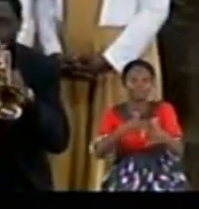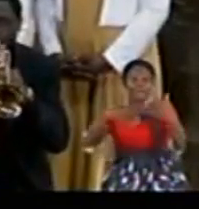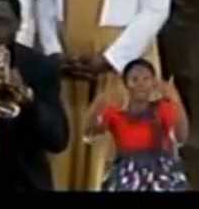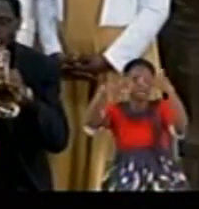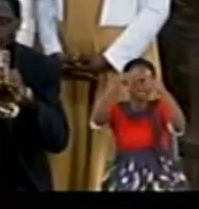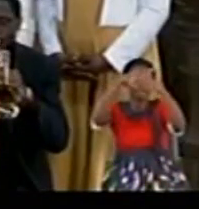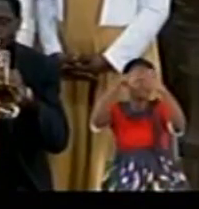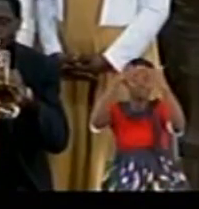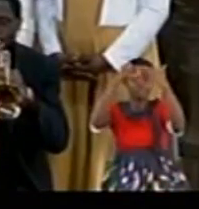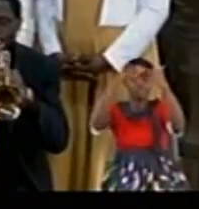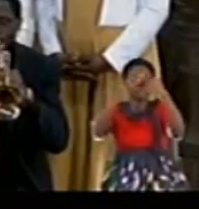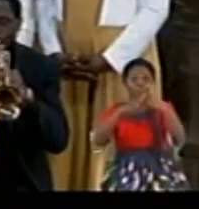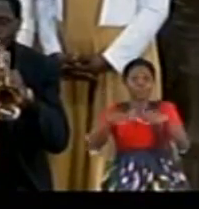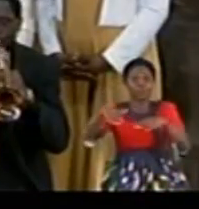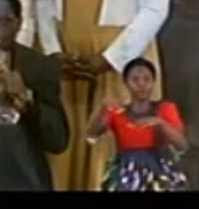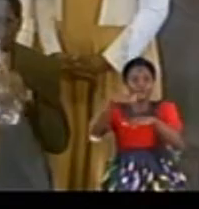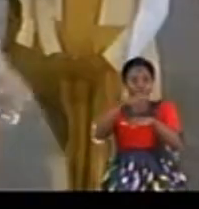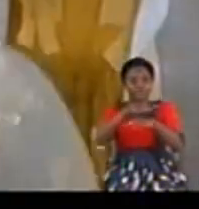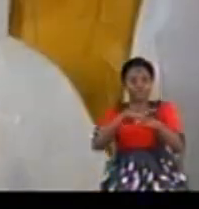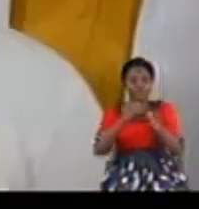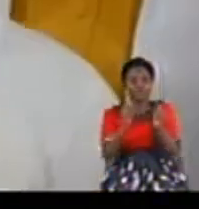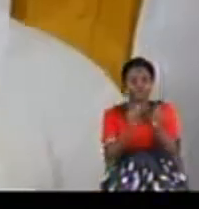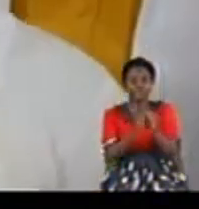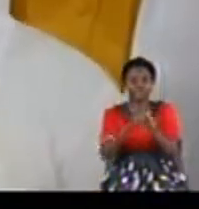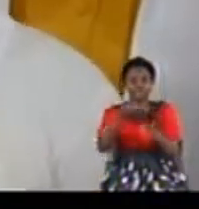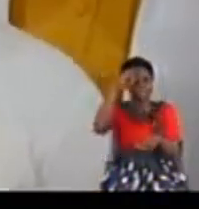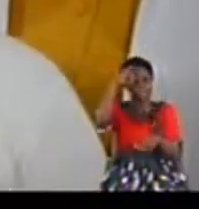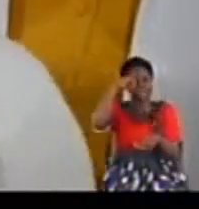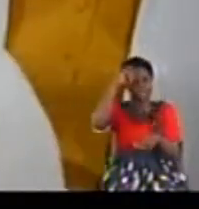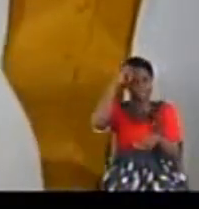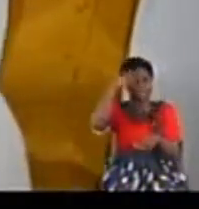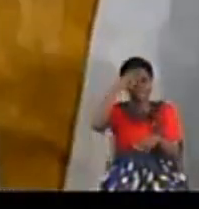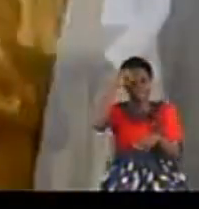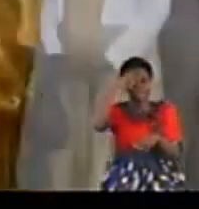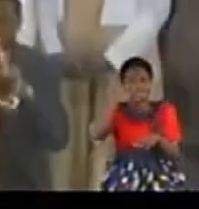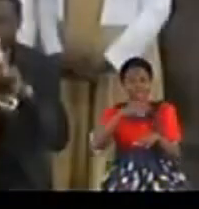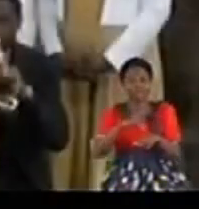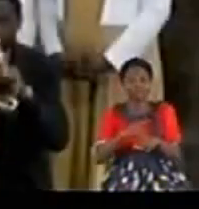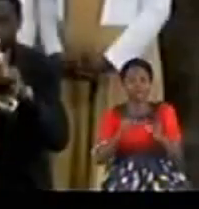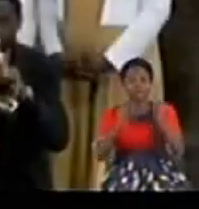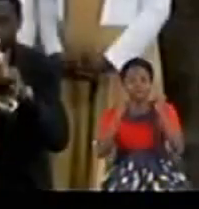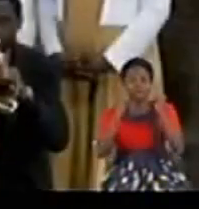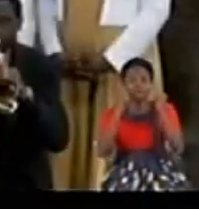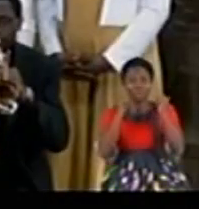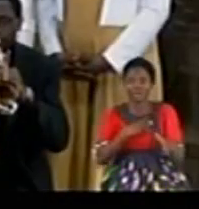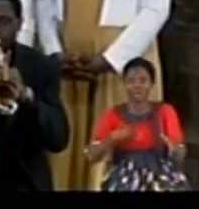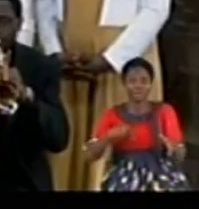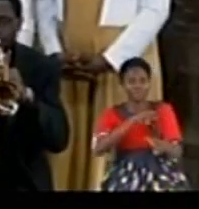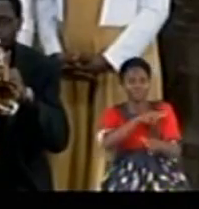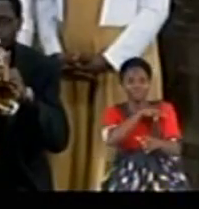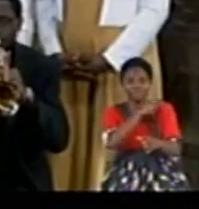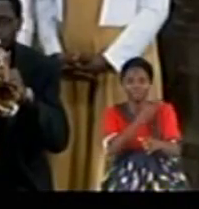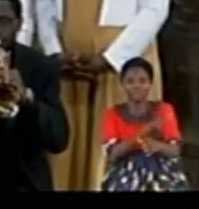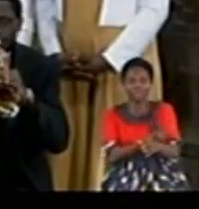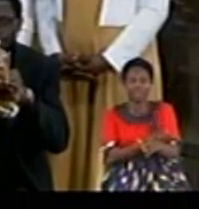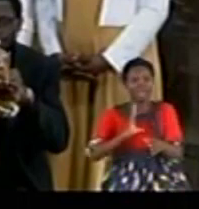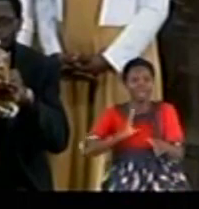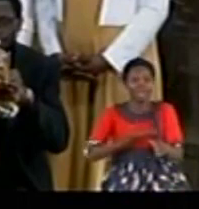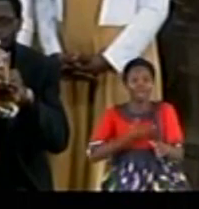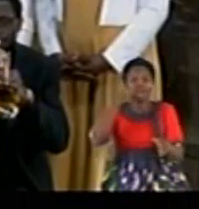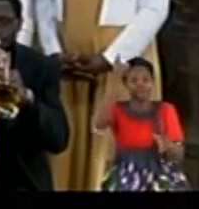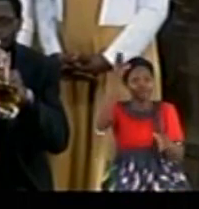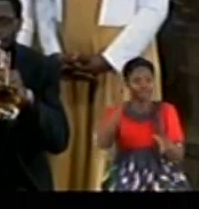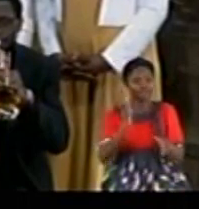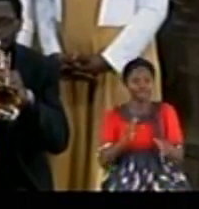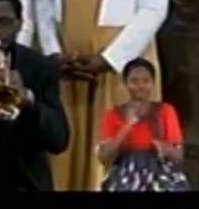from heaven above with wings. Some power and might. Our God